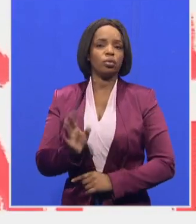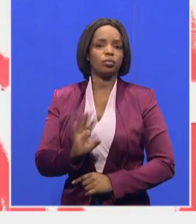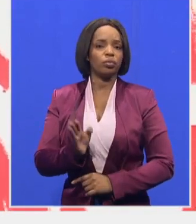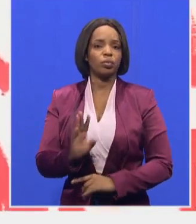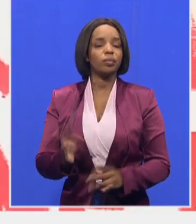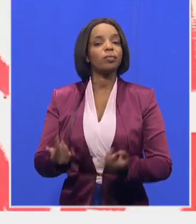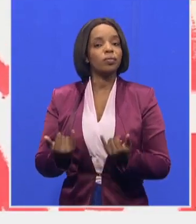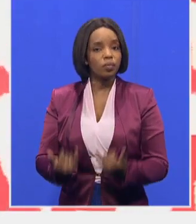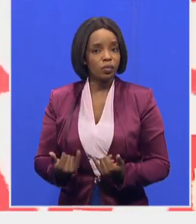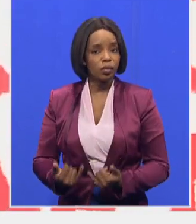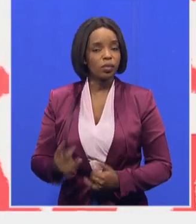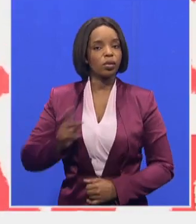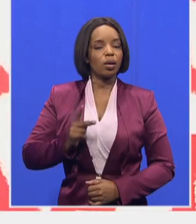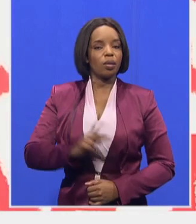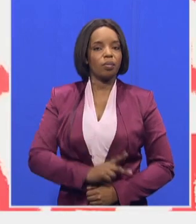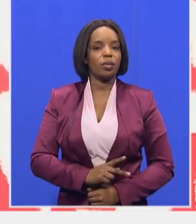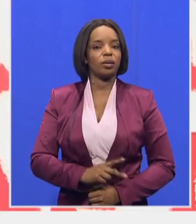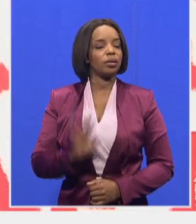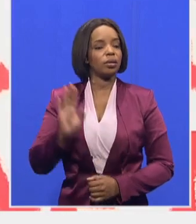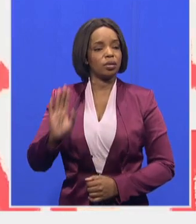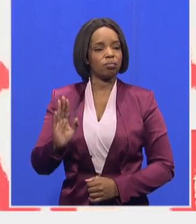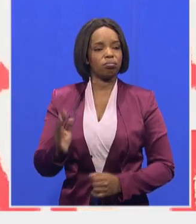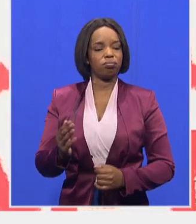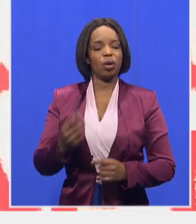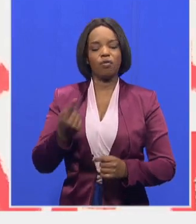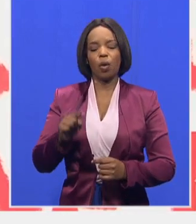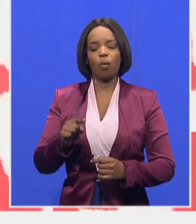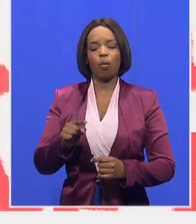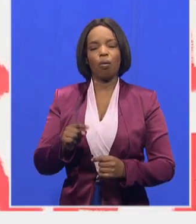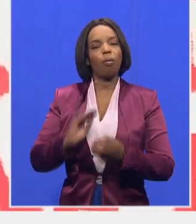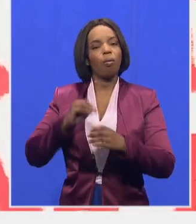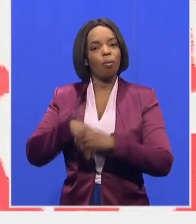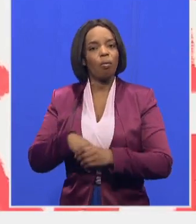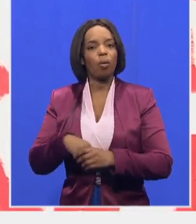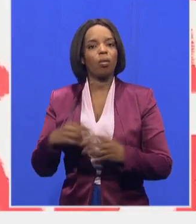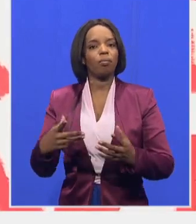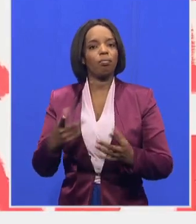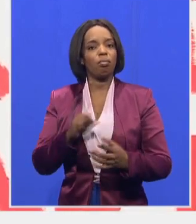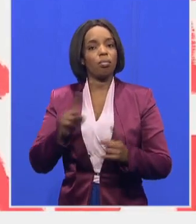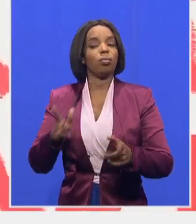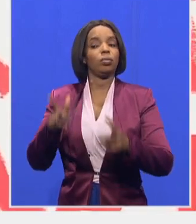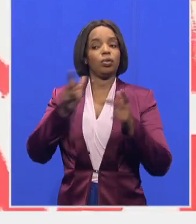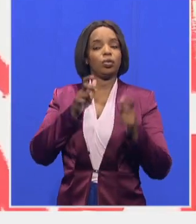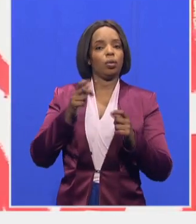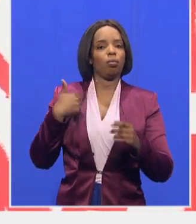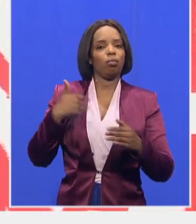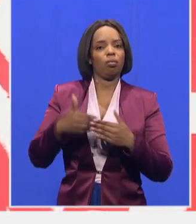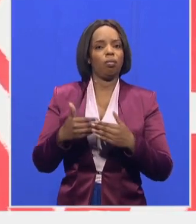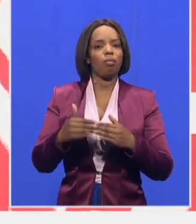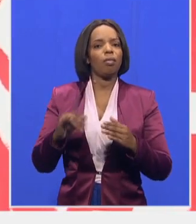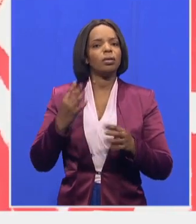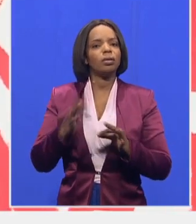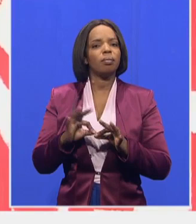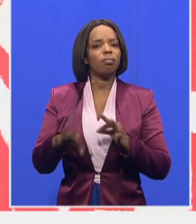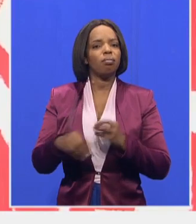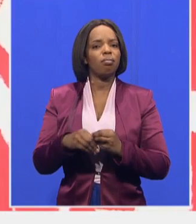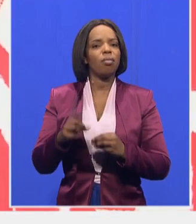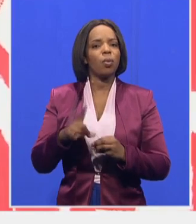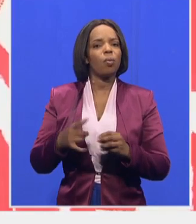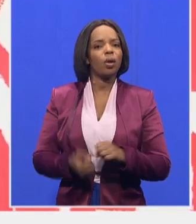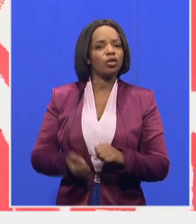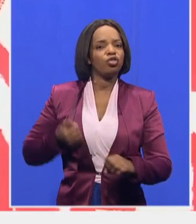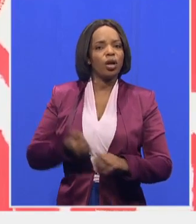president can write whatever he wants in there under the cover of darkness, as we saw this last year, where he simply added in generators and all these things as